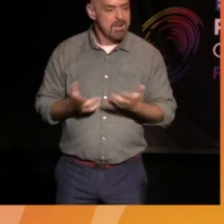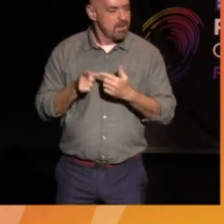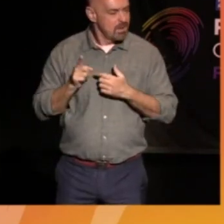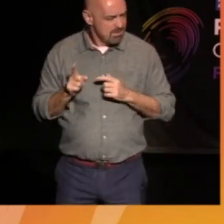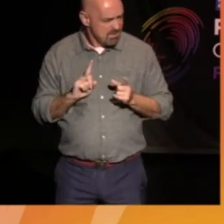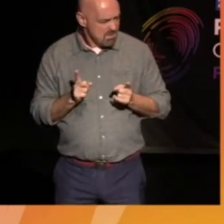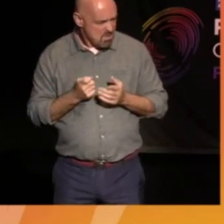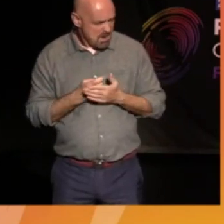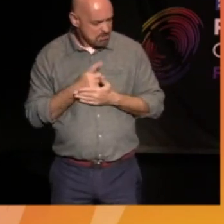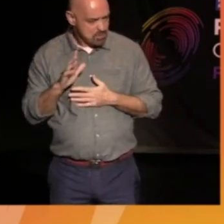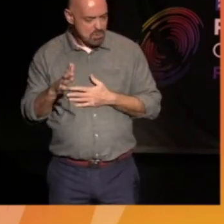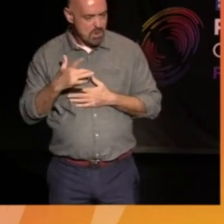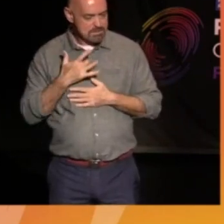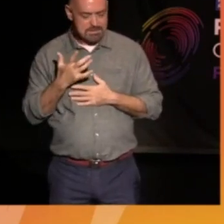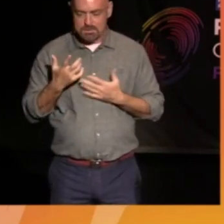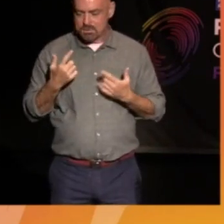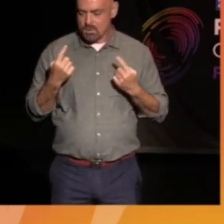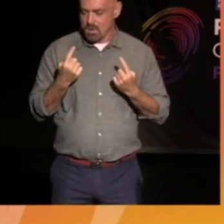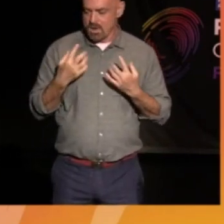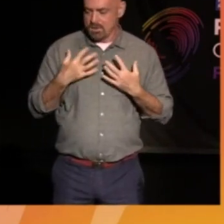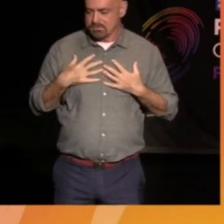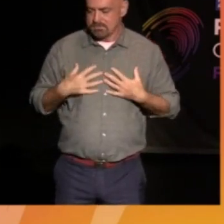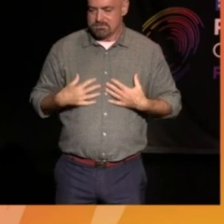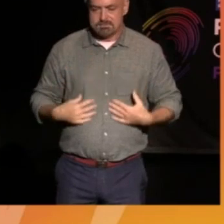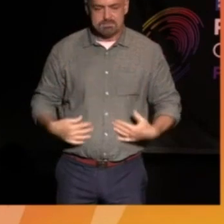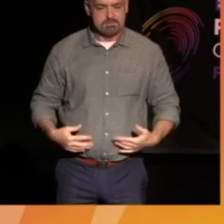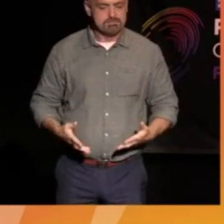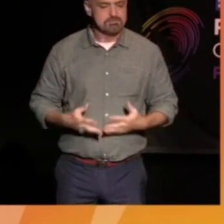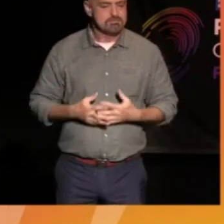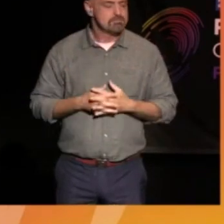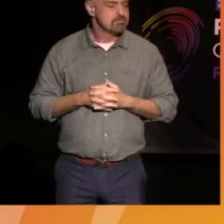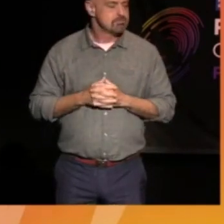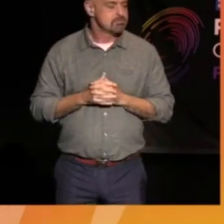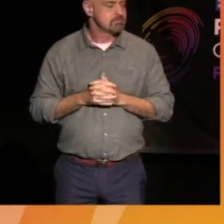happened to your sense of who you were?